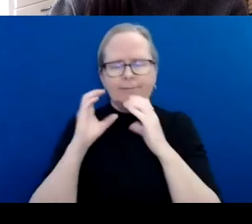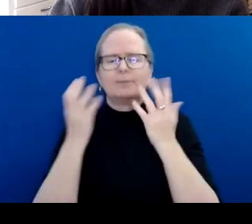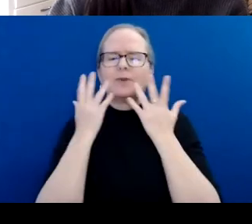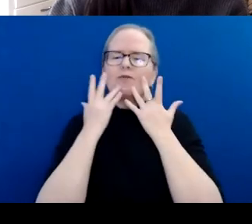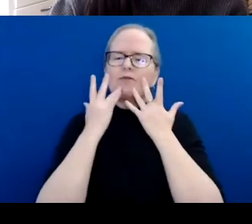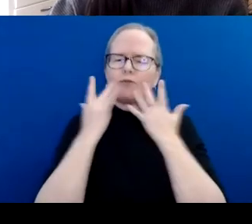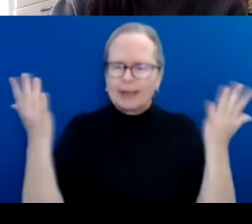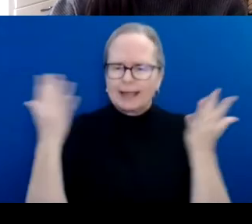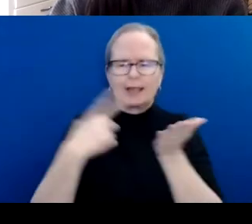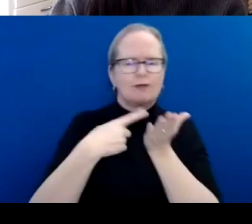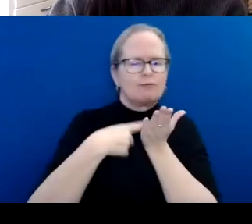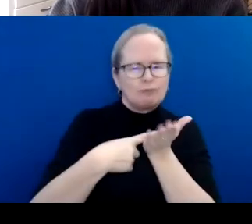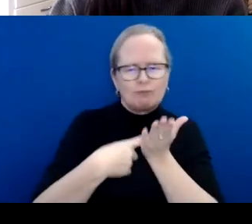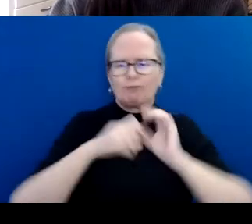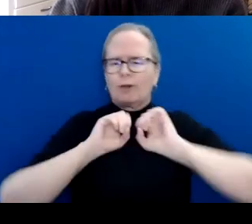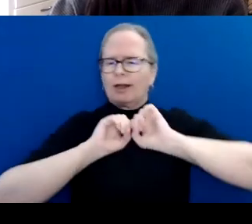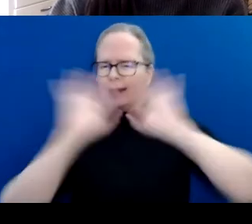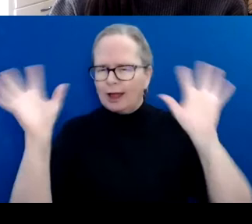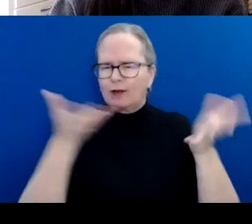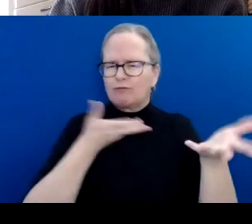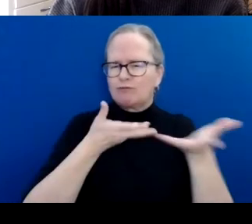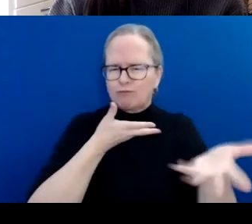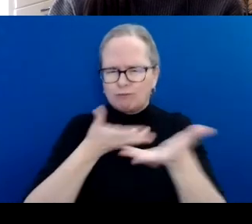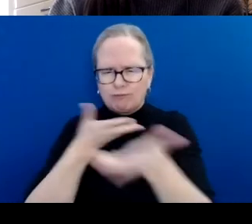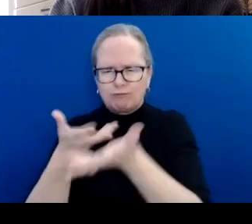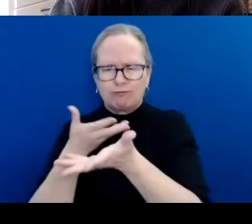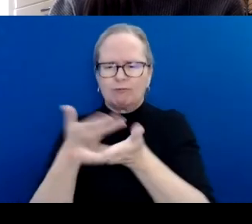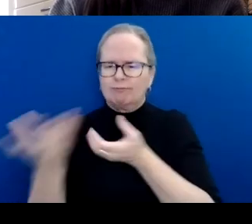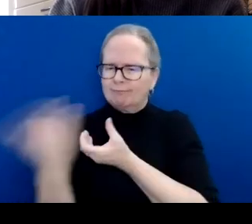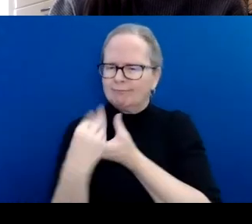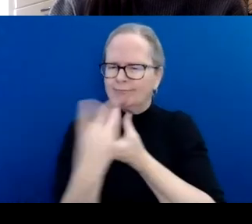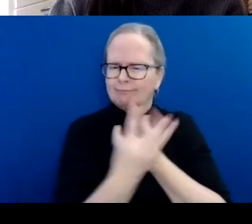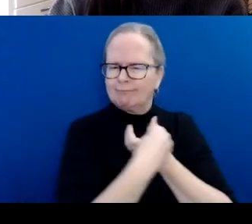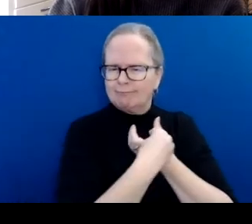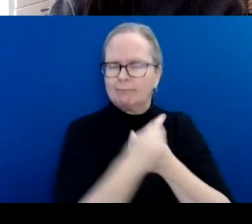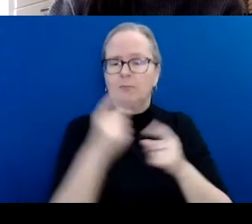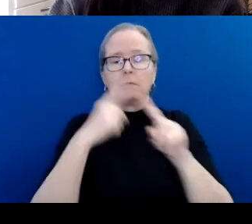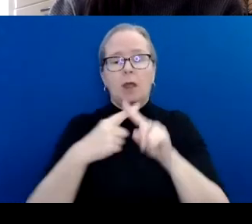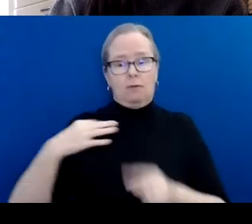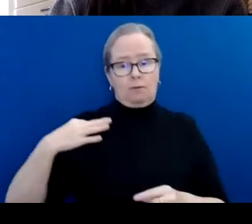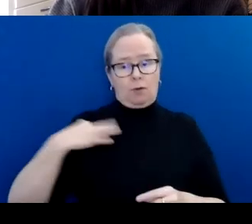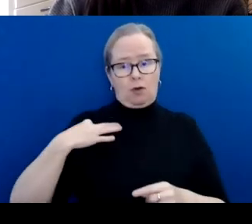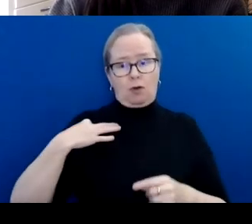And that our application and assessment processes are fair and deeply considerate.